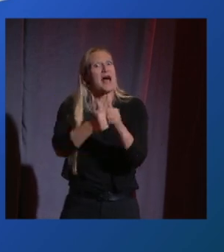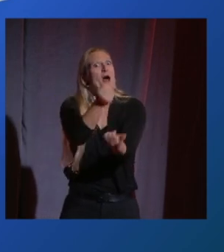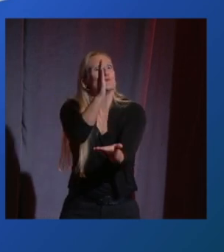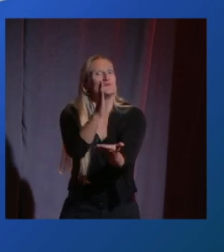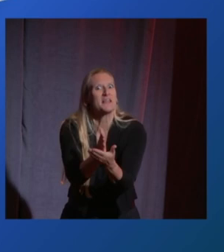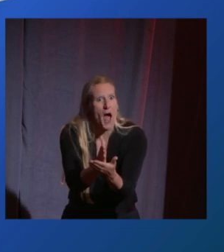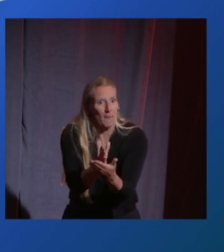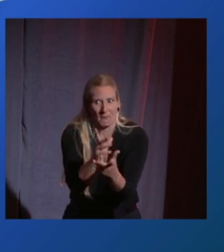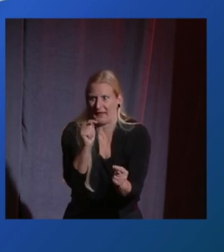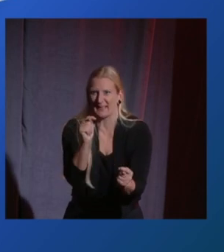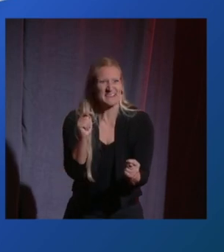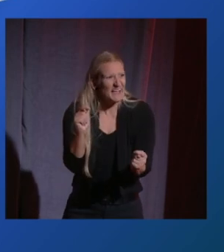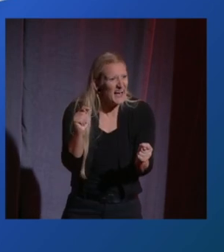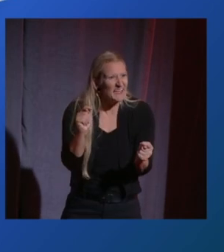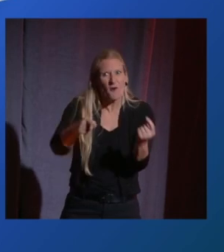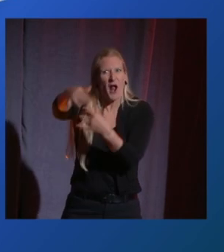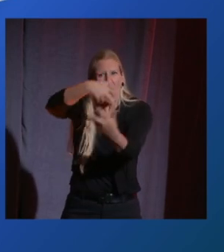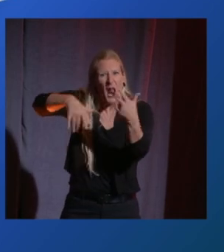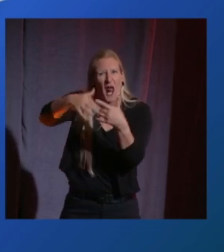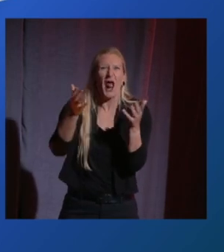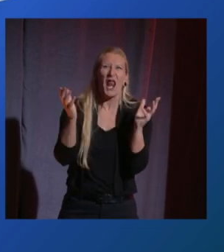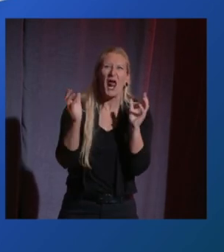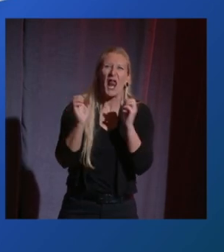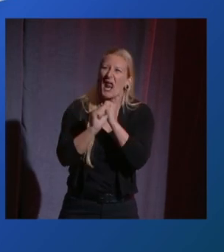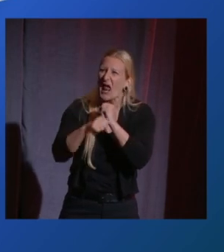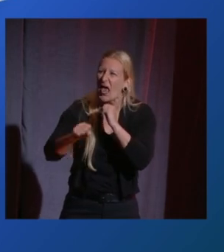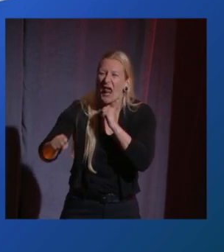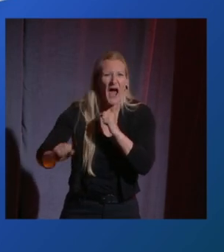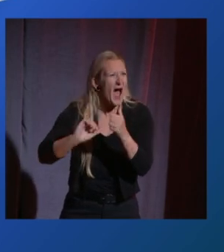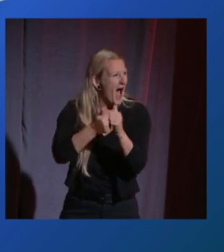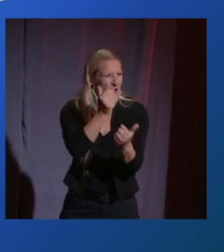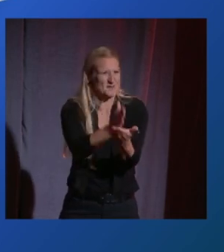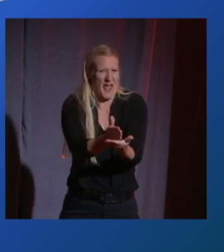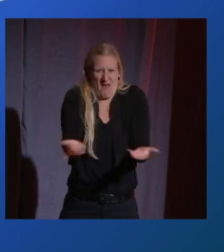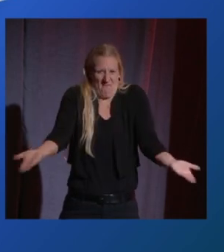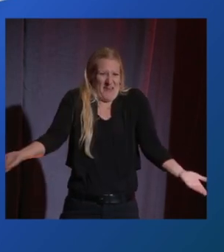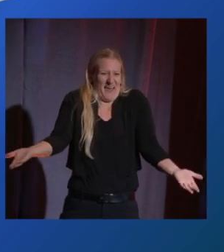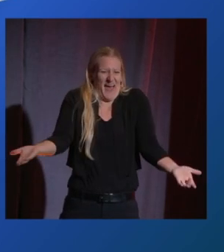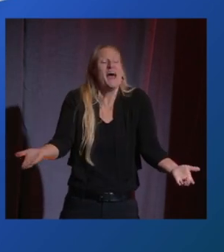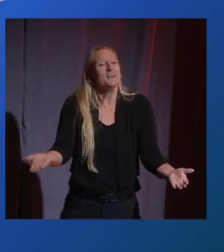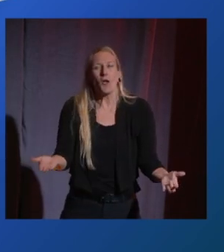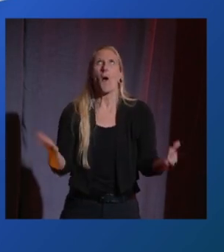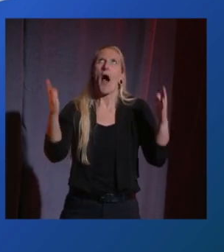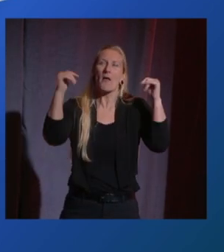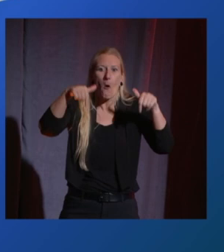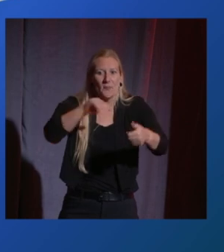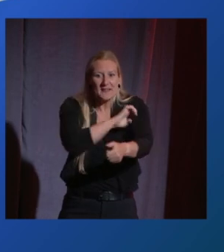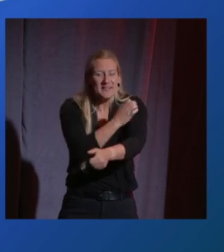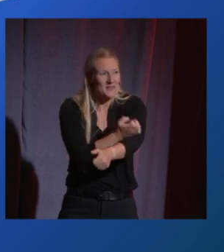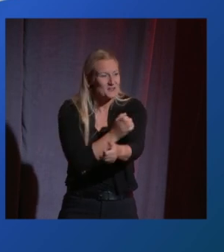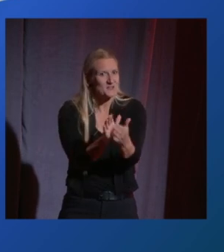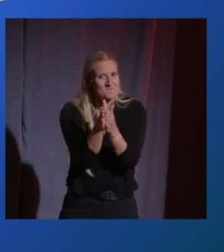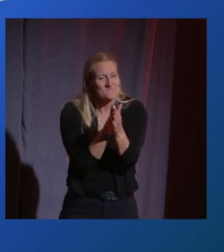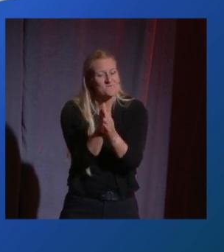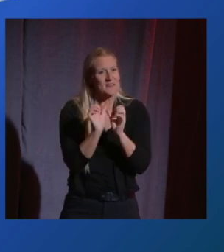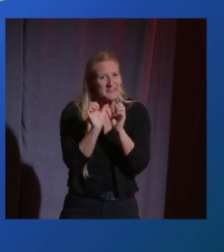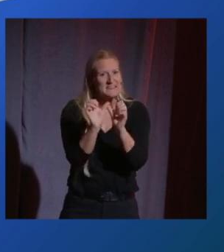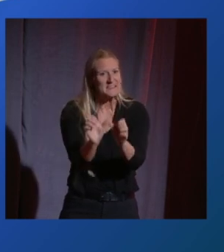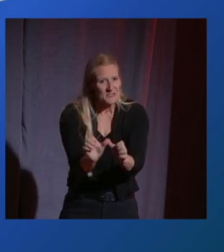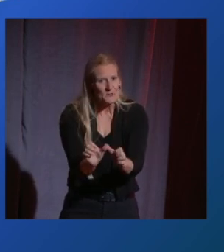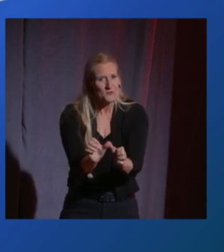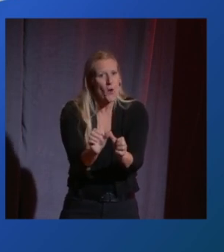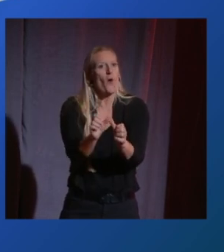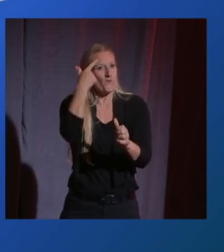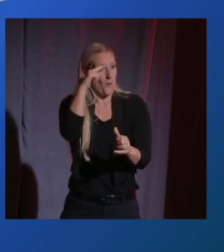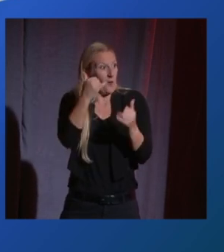people talking to each other this is amazing so I hope this energy stays with you throughout the